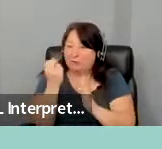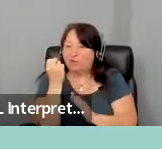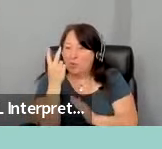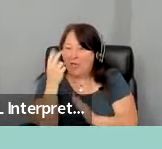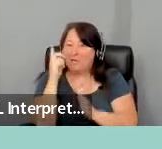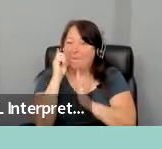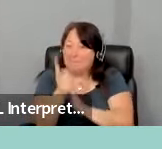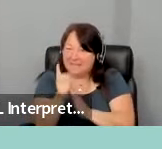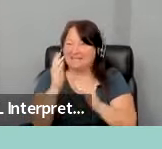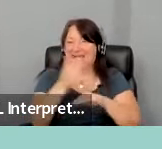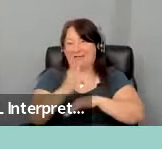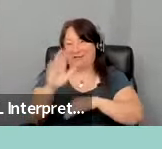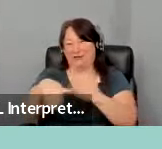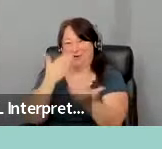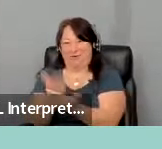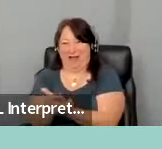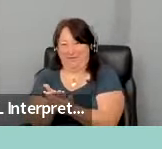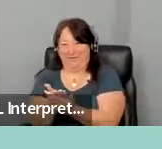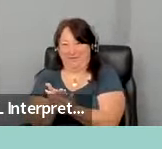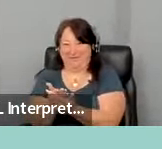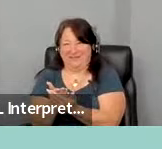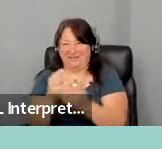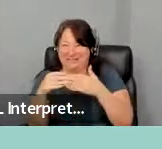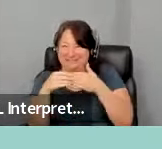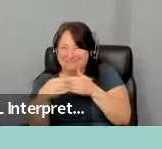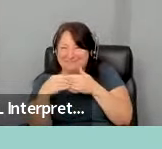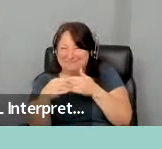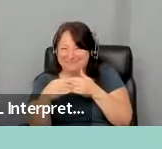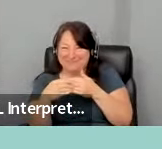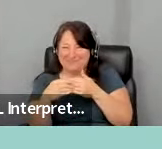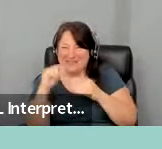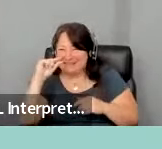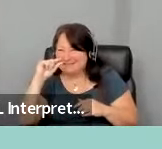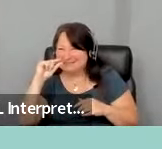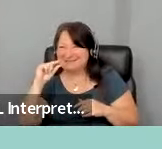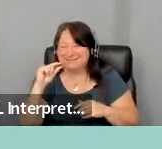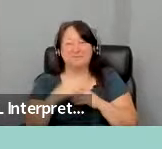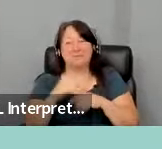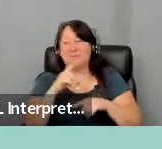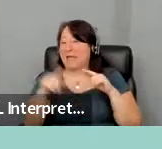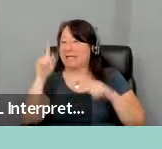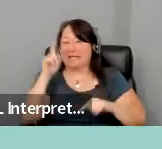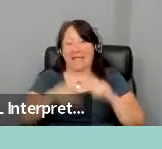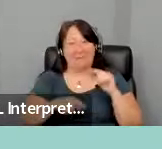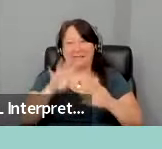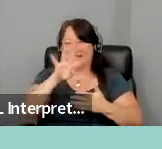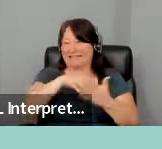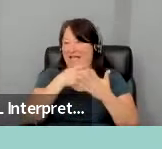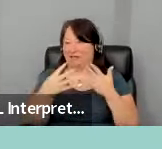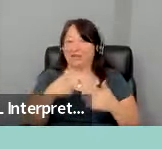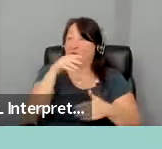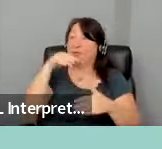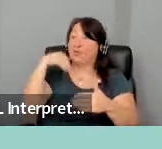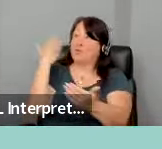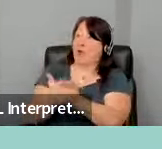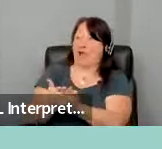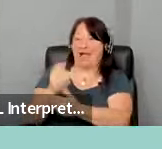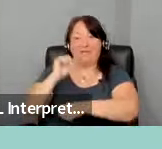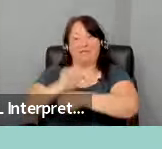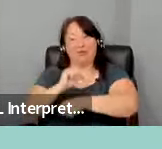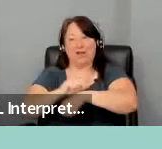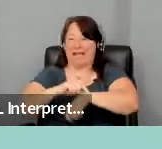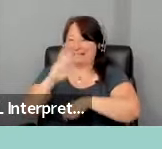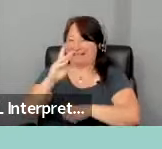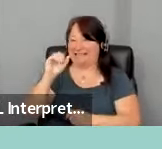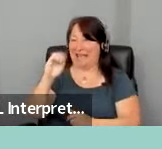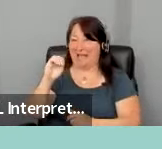your arrival. There's just that little bit of wiggle room there. It can't be scheduled though. So you shouldn't go in for the day at 6 a.m.